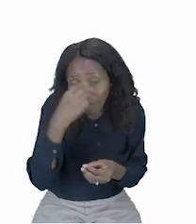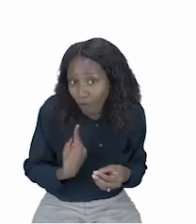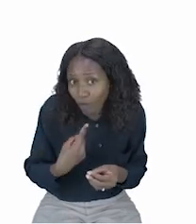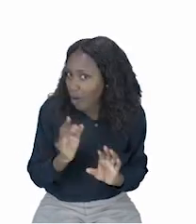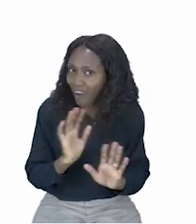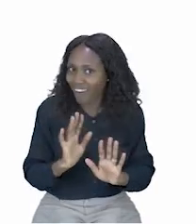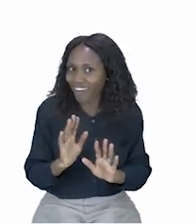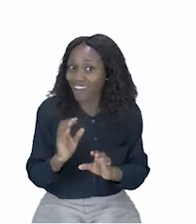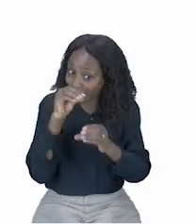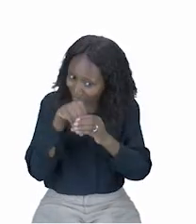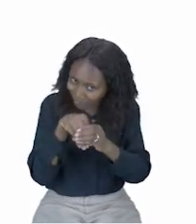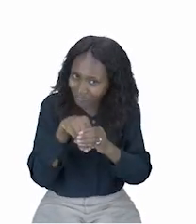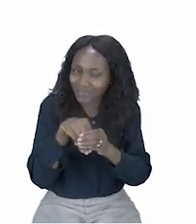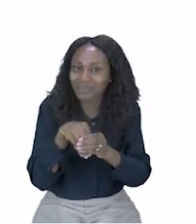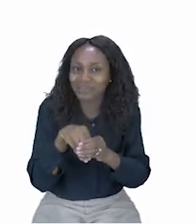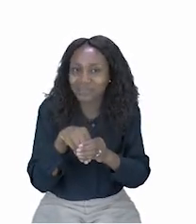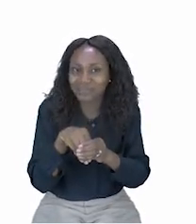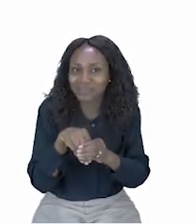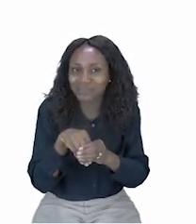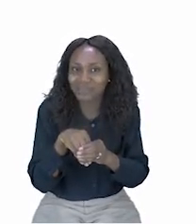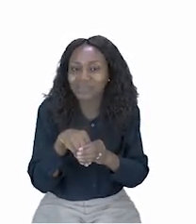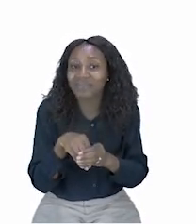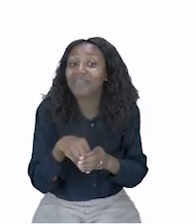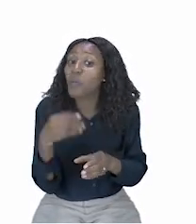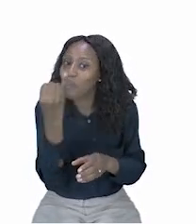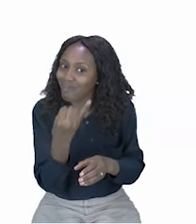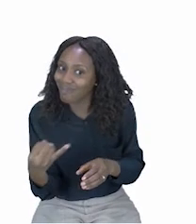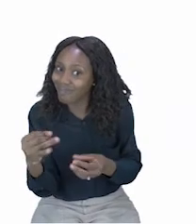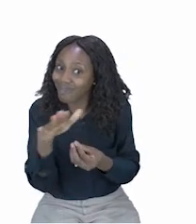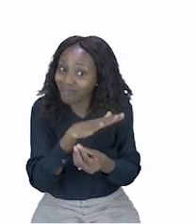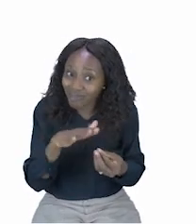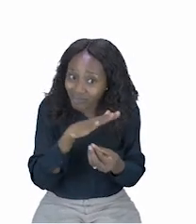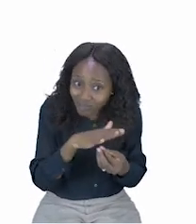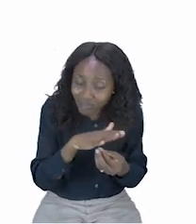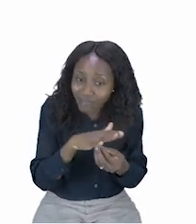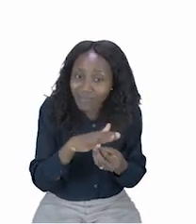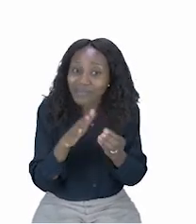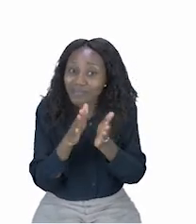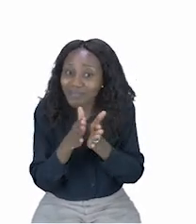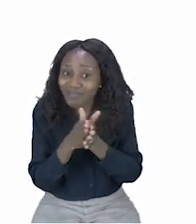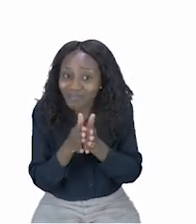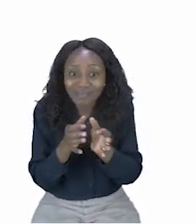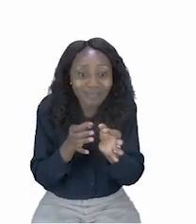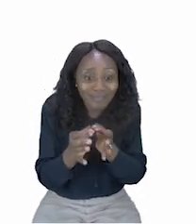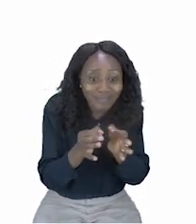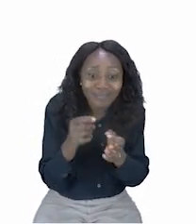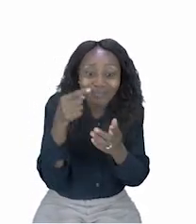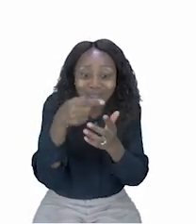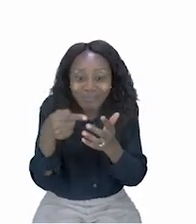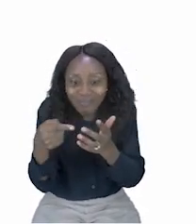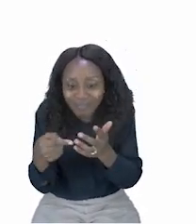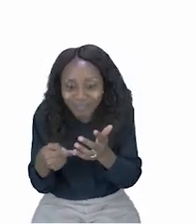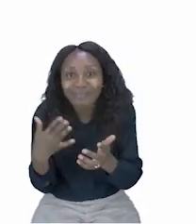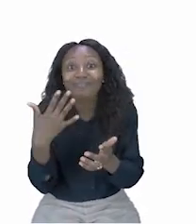well. And when you are drawing your family, make sure you tell us who is in that family.